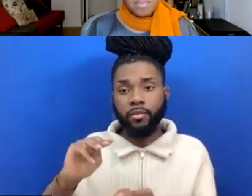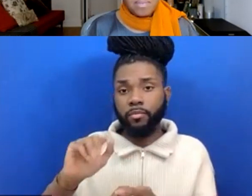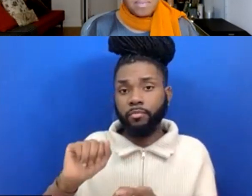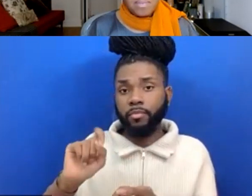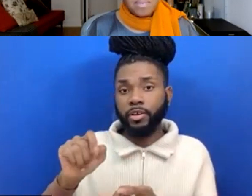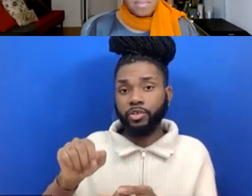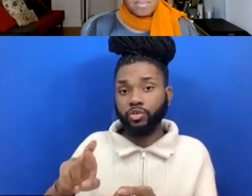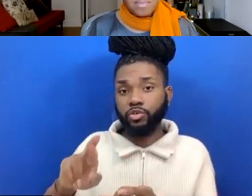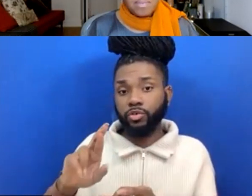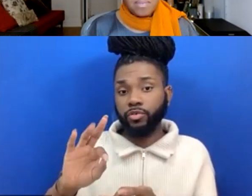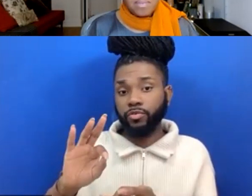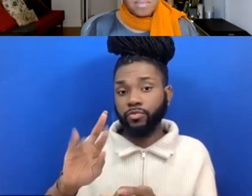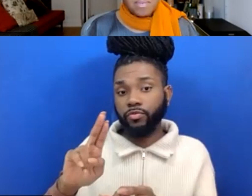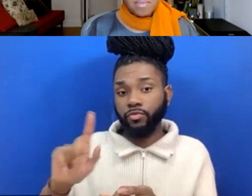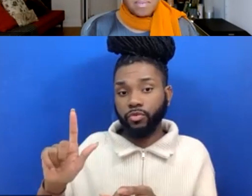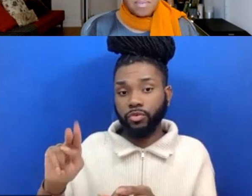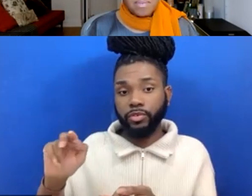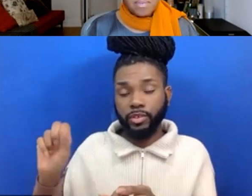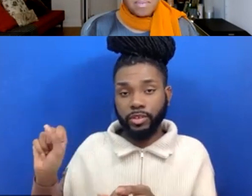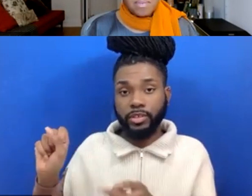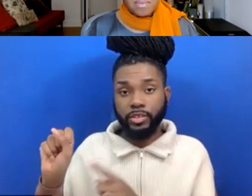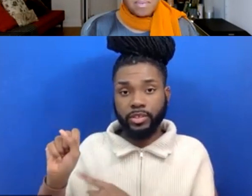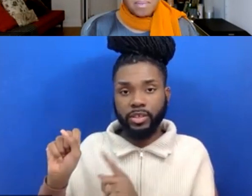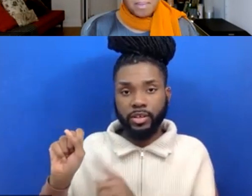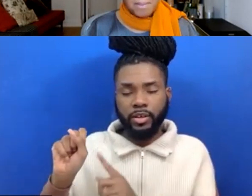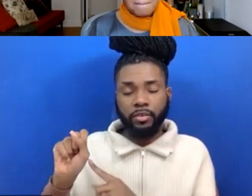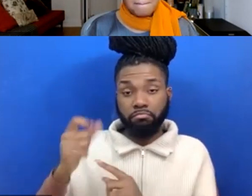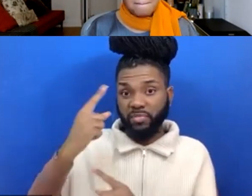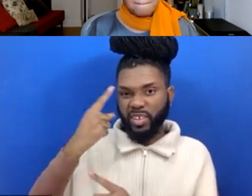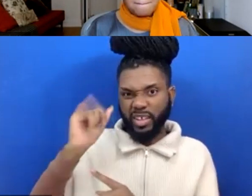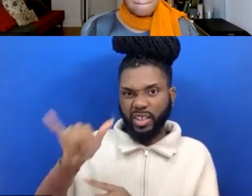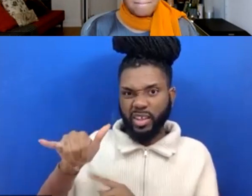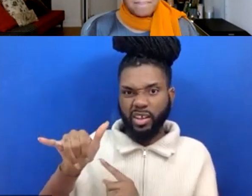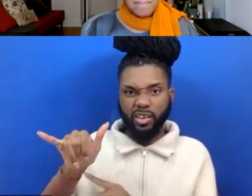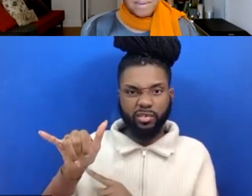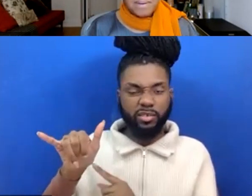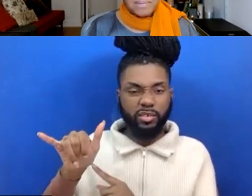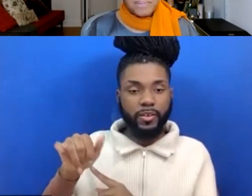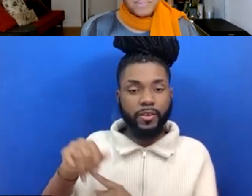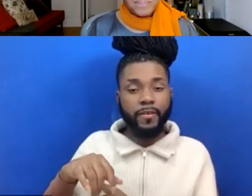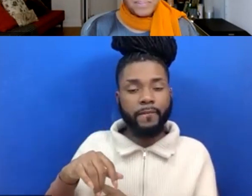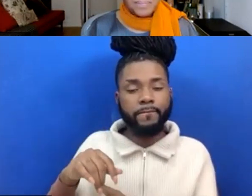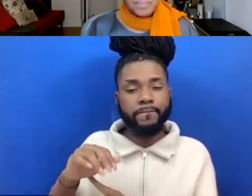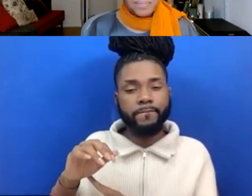doesn't necessarily even, I think masterfulness is still a